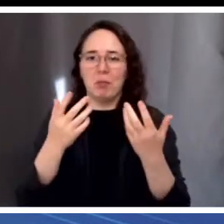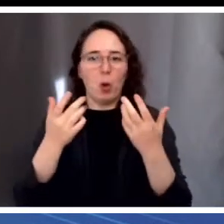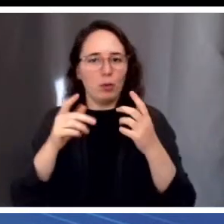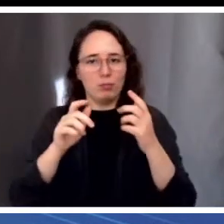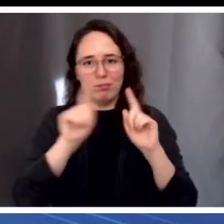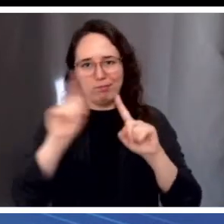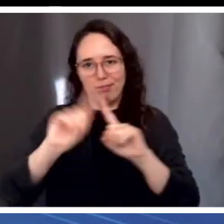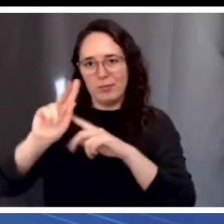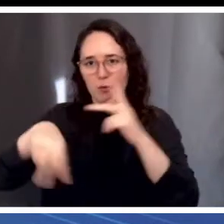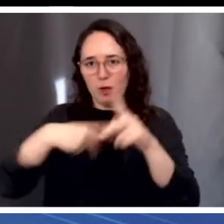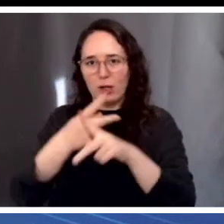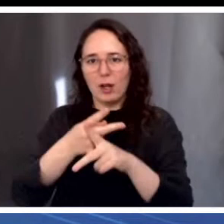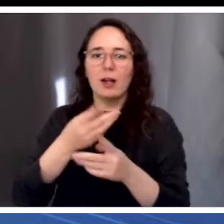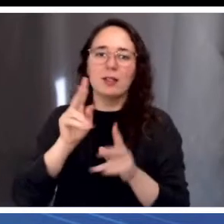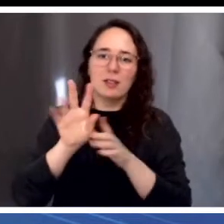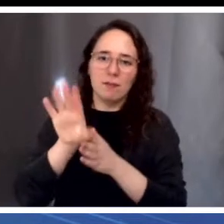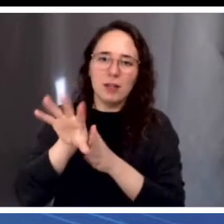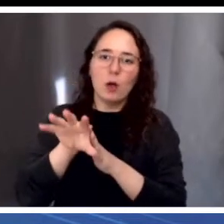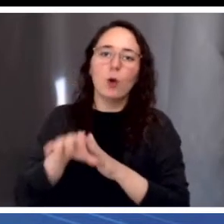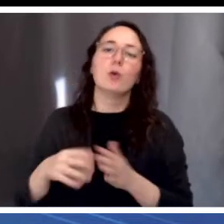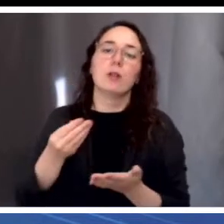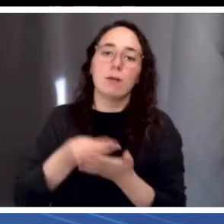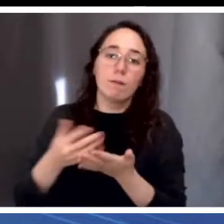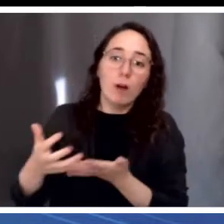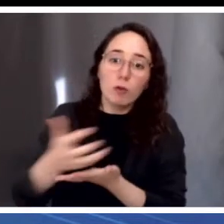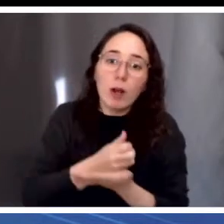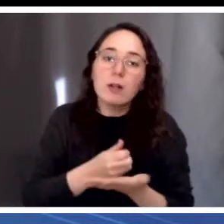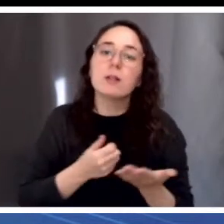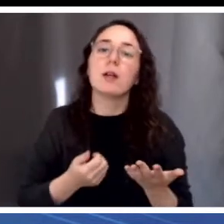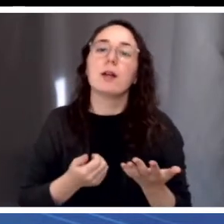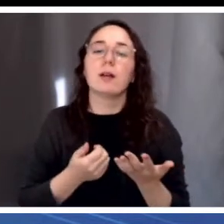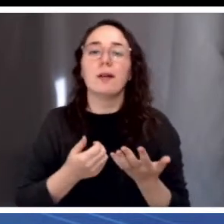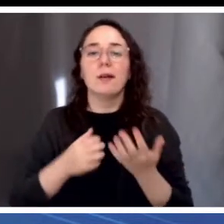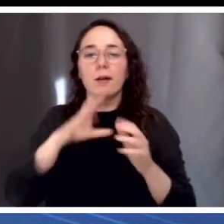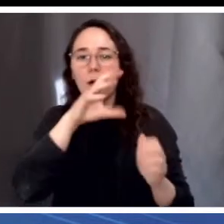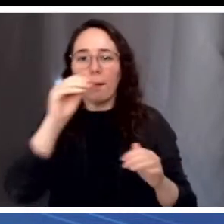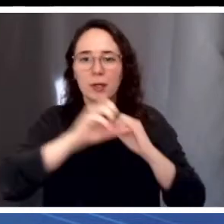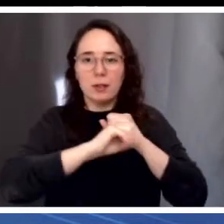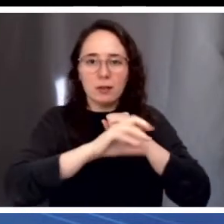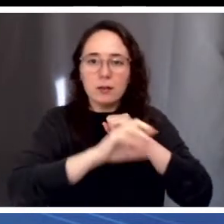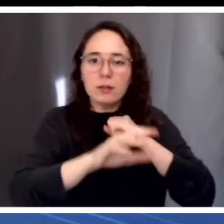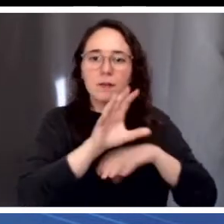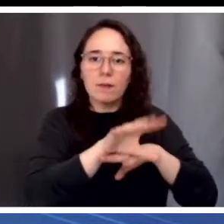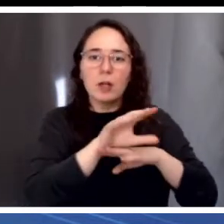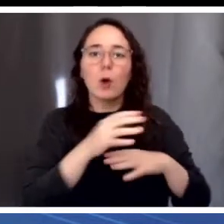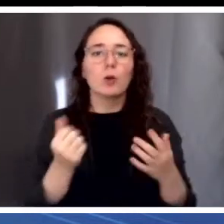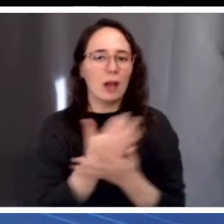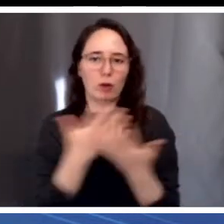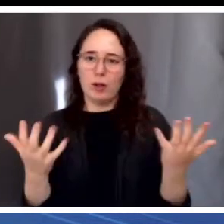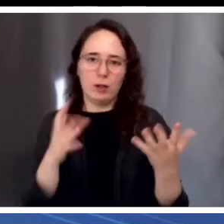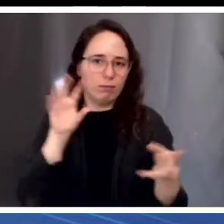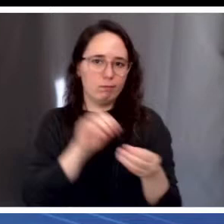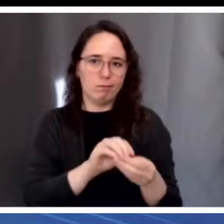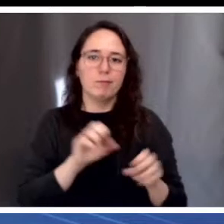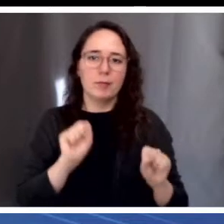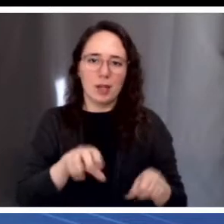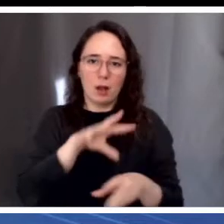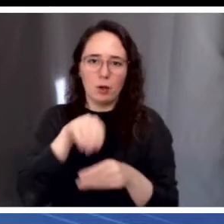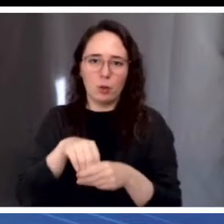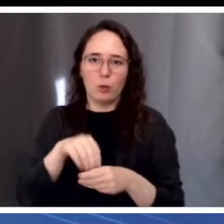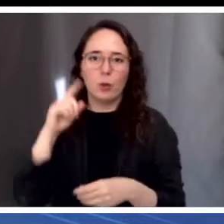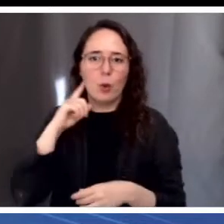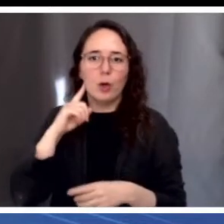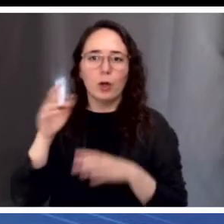I've worked on. So that's the, that's the, the short version of what audio description is. And you know, I think something that's so interesting about it